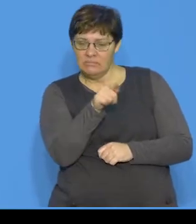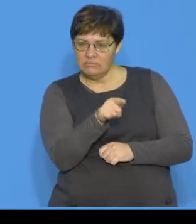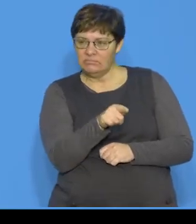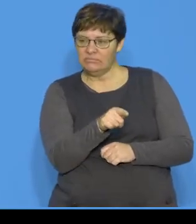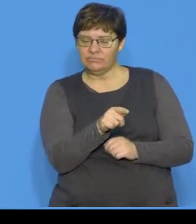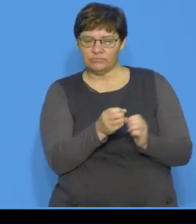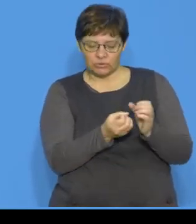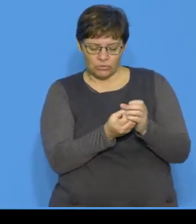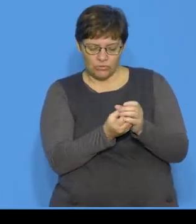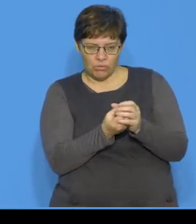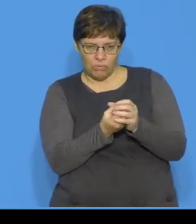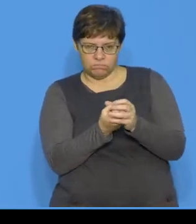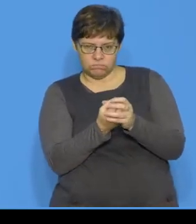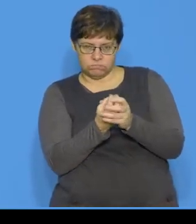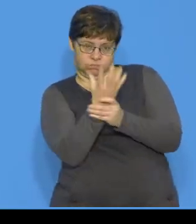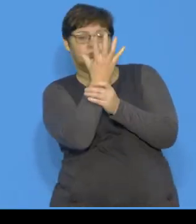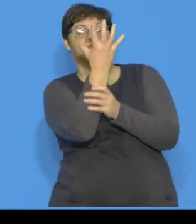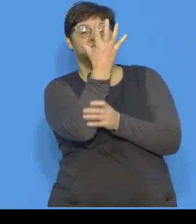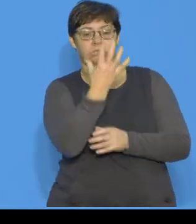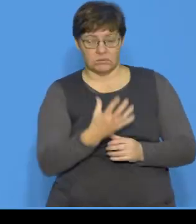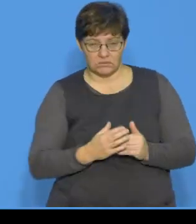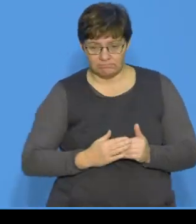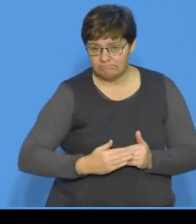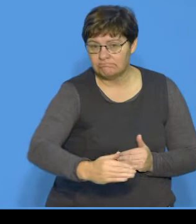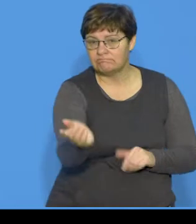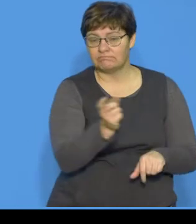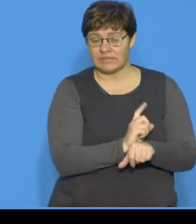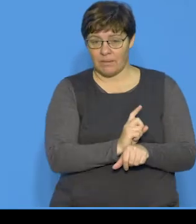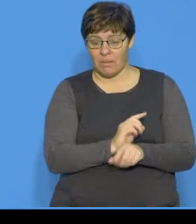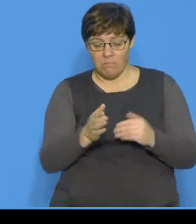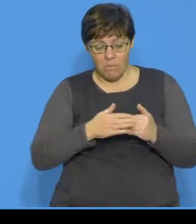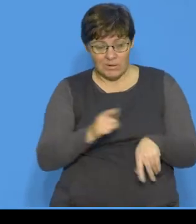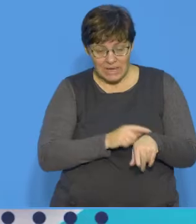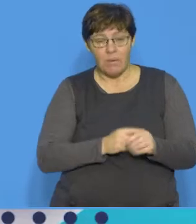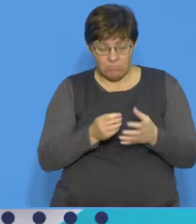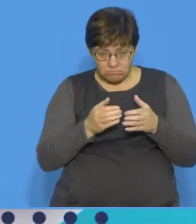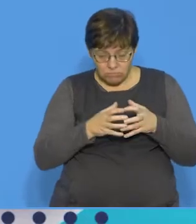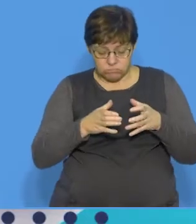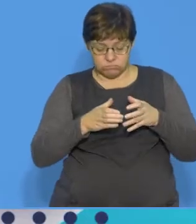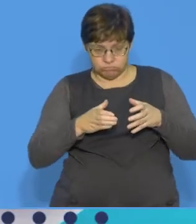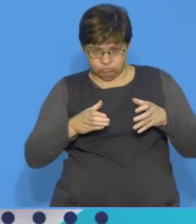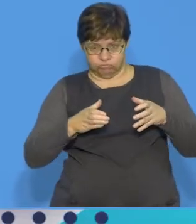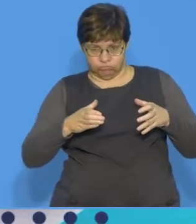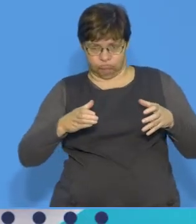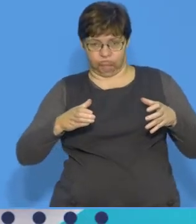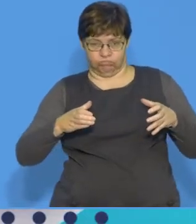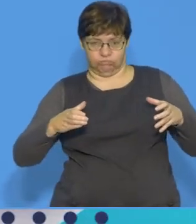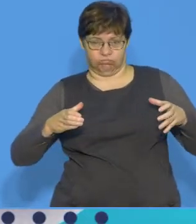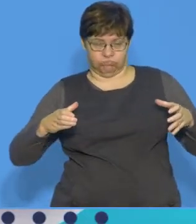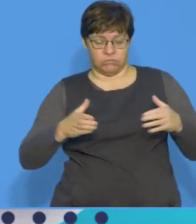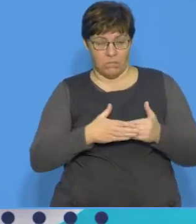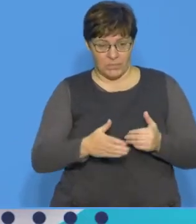growing exponentially over time. You also know that